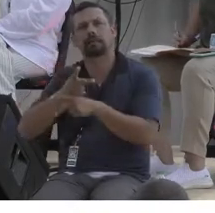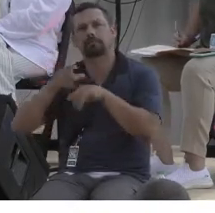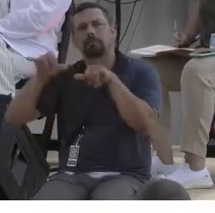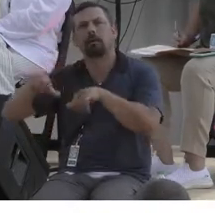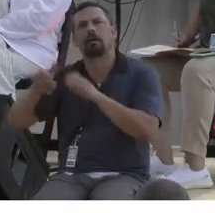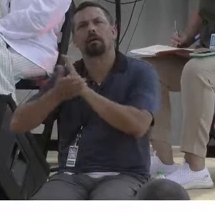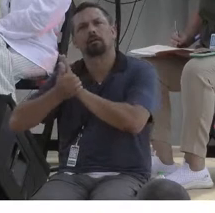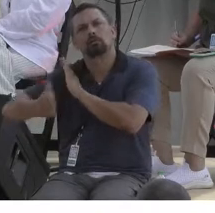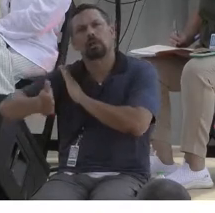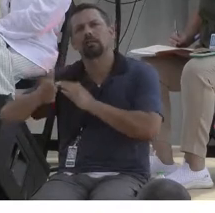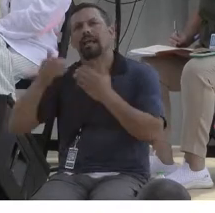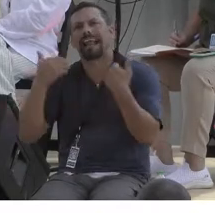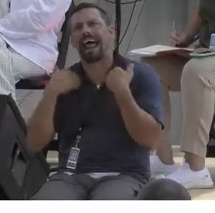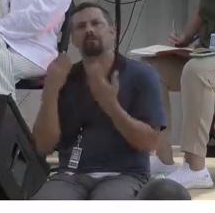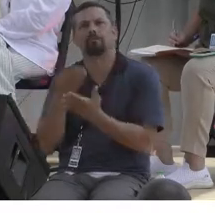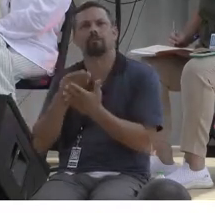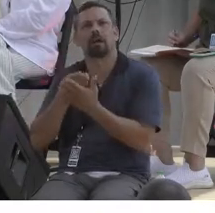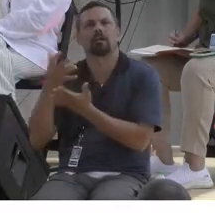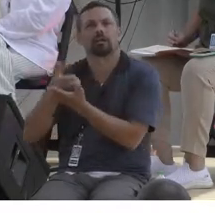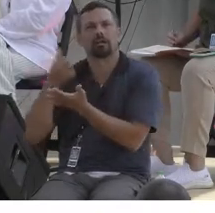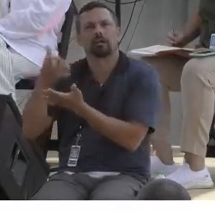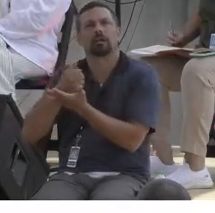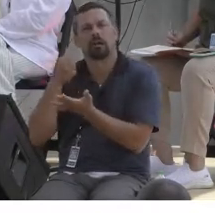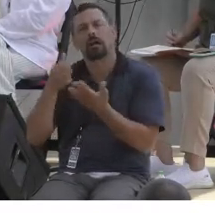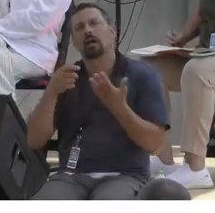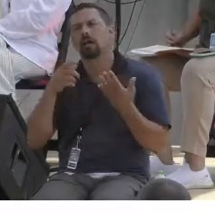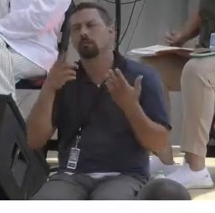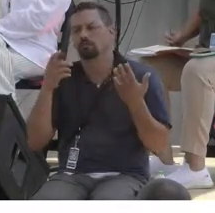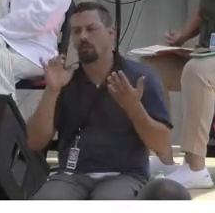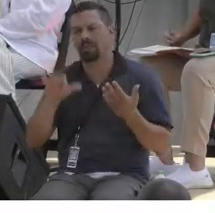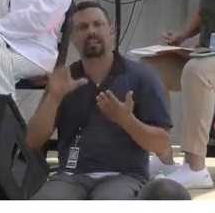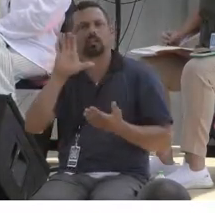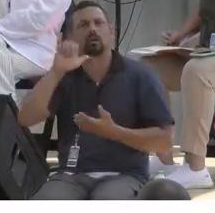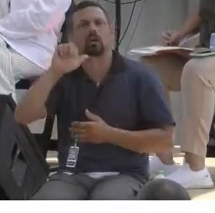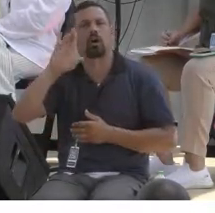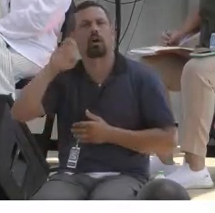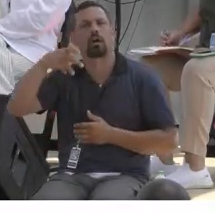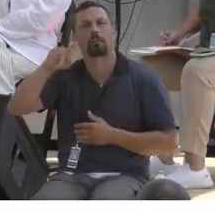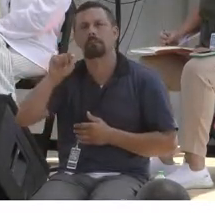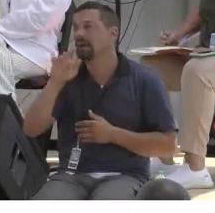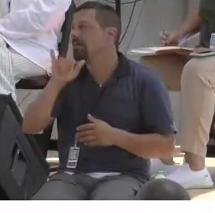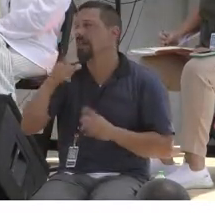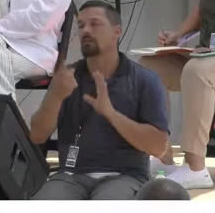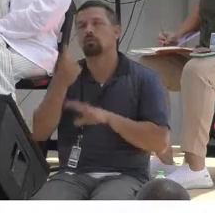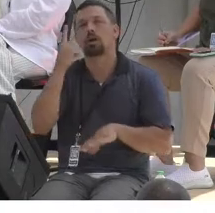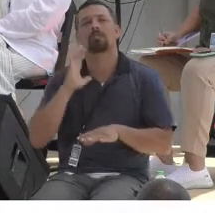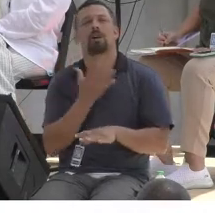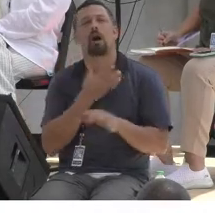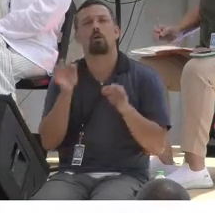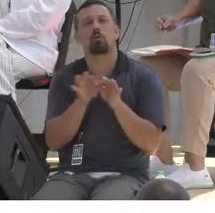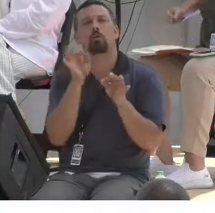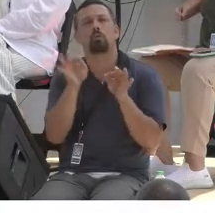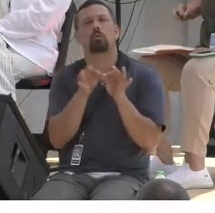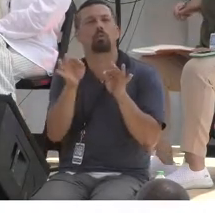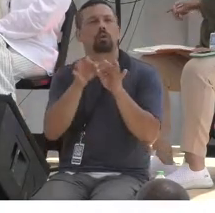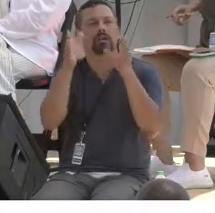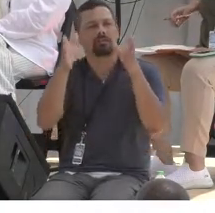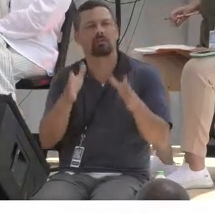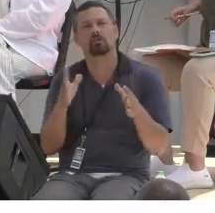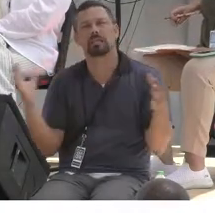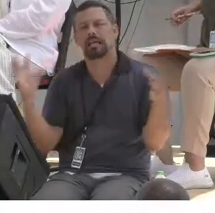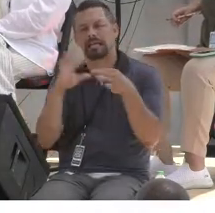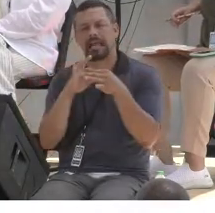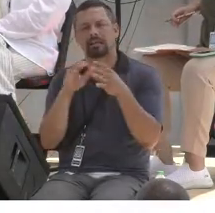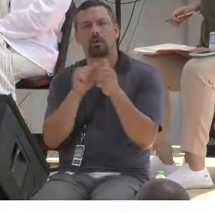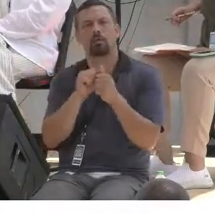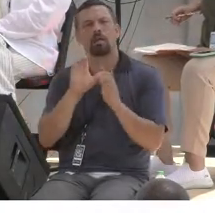day, to have a source of income, these carpets. What we have here today as well, one of our weavers, in addition to a source of income, it's their way of connecting with their